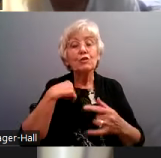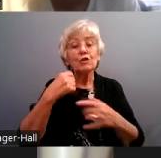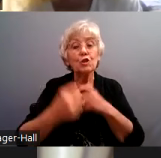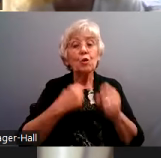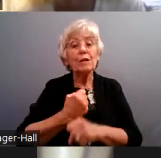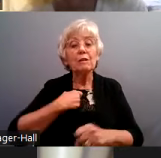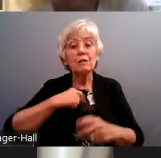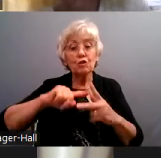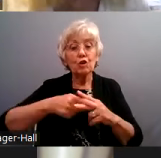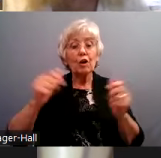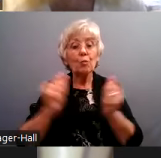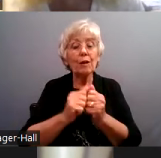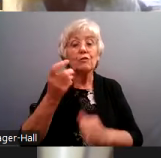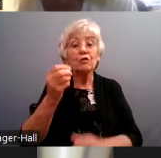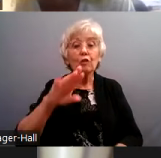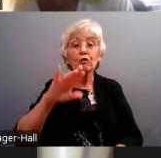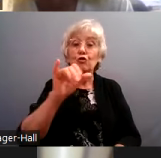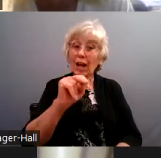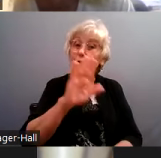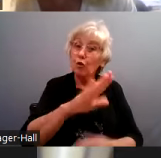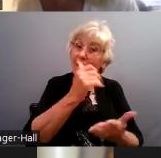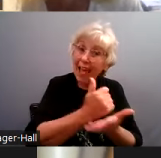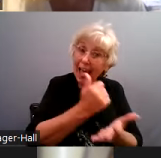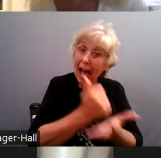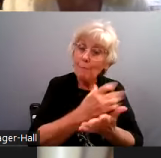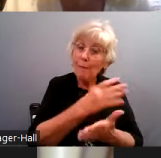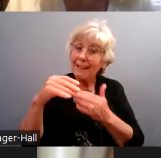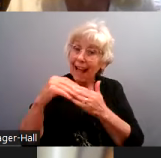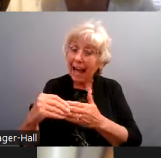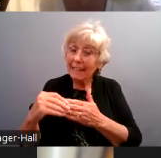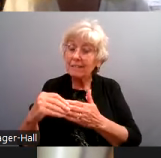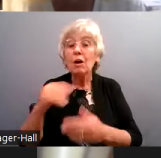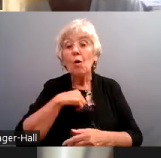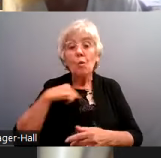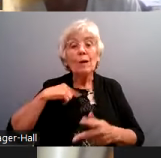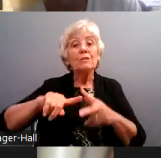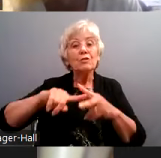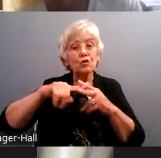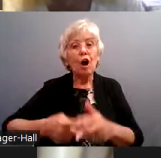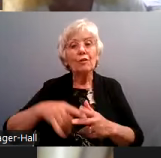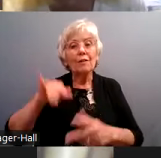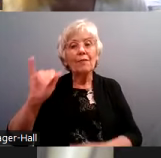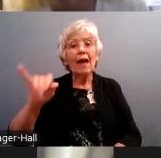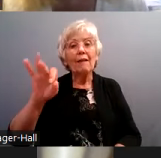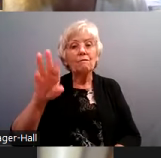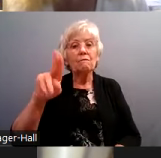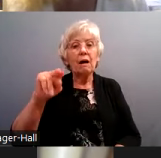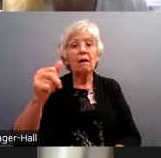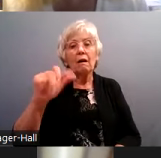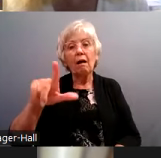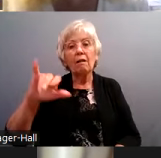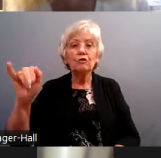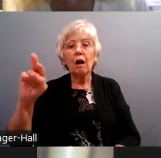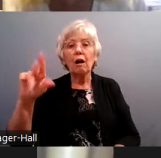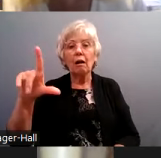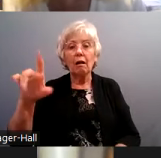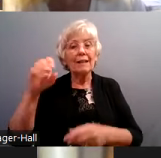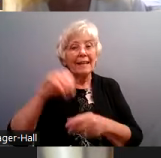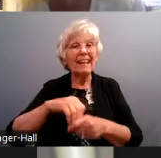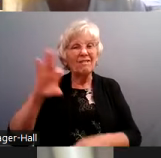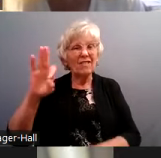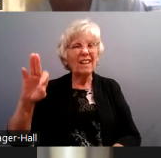Dr. Jen's help and guidance, we started the Fungal Jungle at FieldHaven. And it is